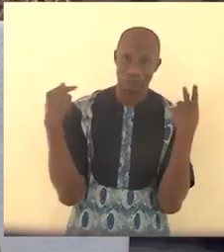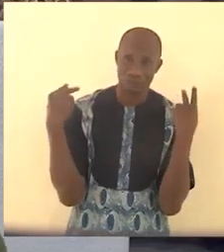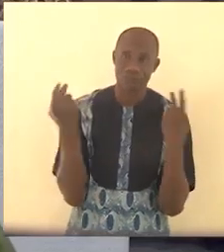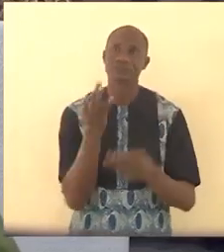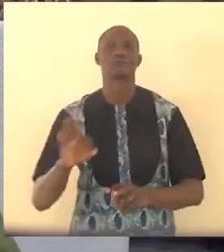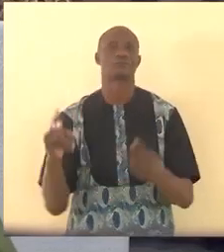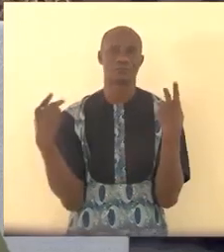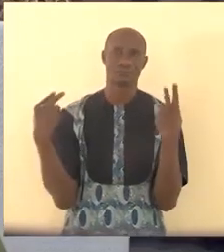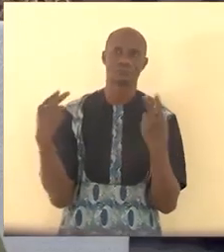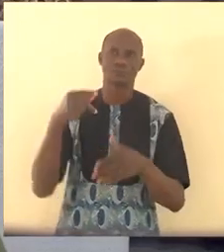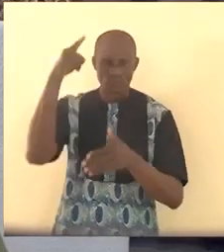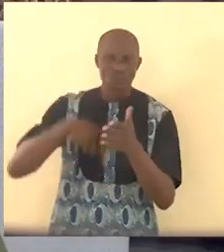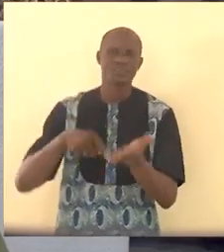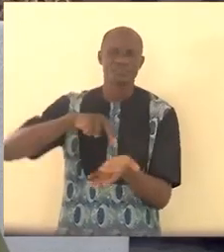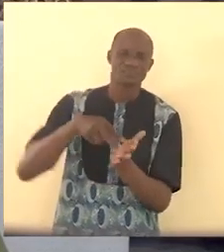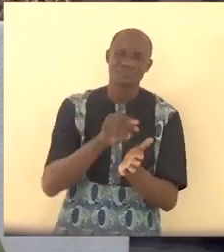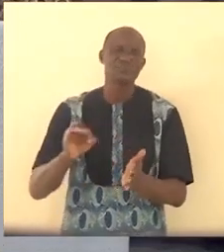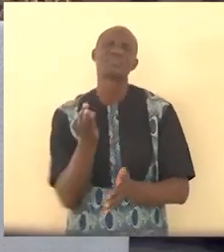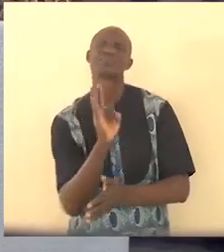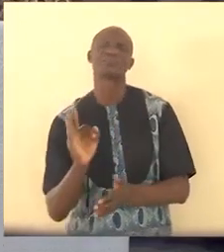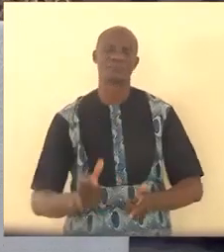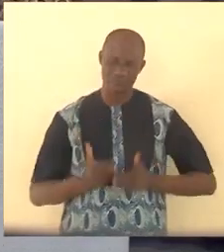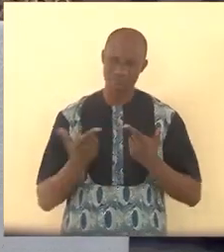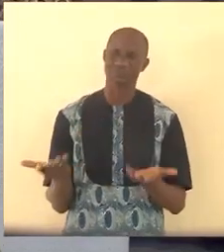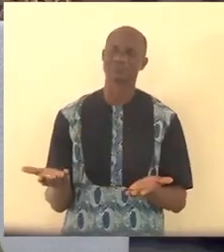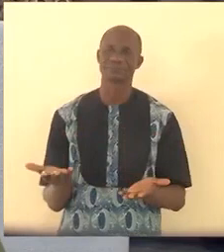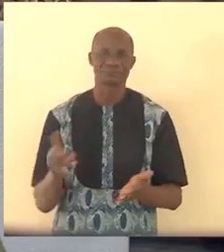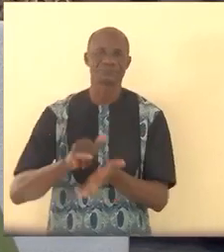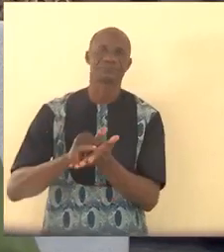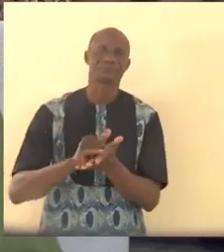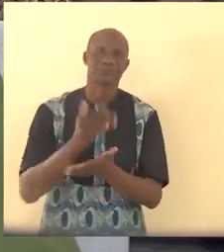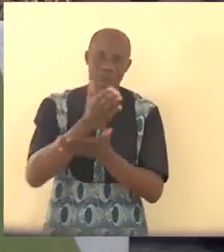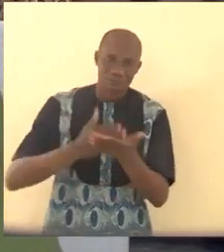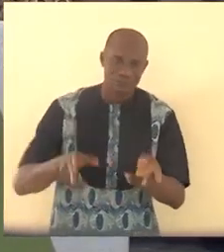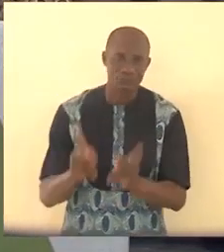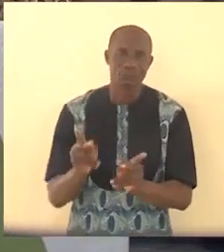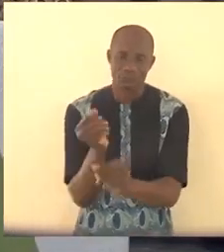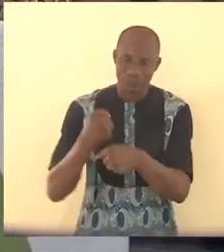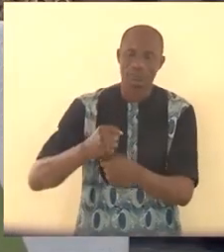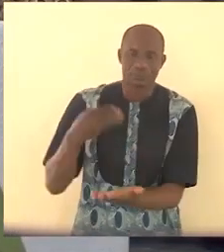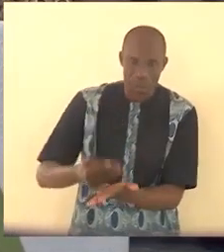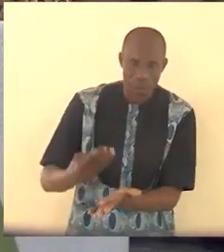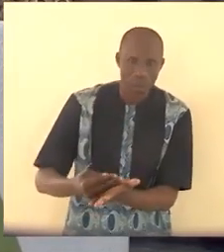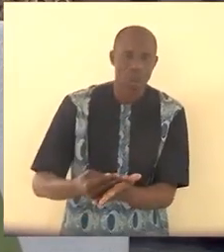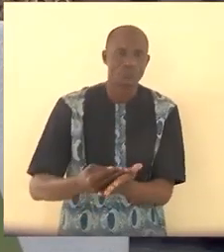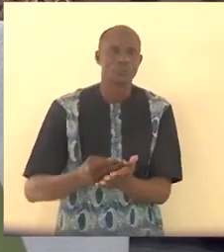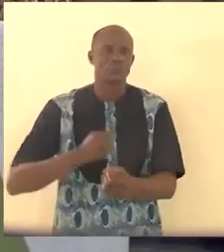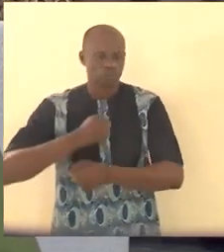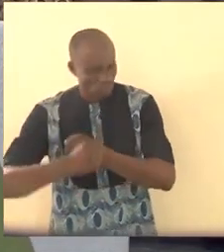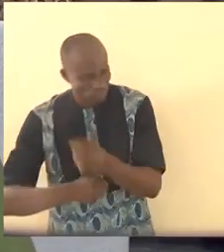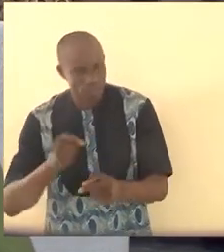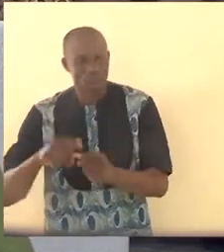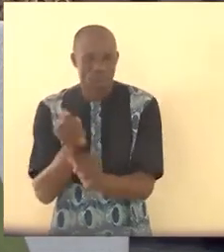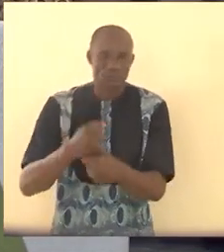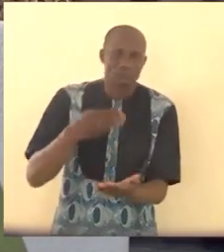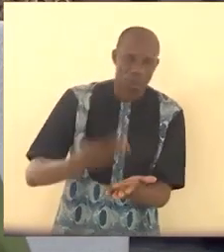dealing with is, what is the purpose of this life, self? That some people make money, struggle to make